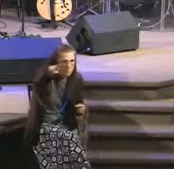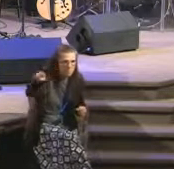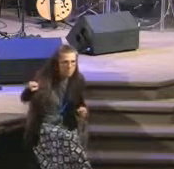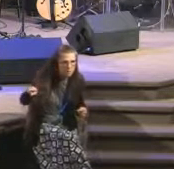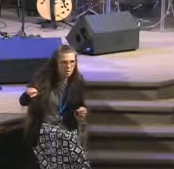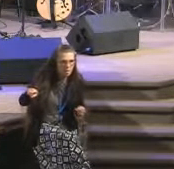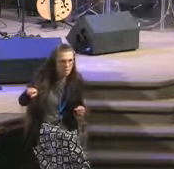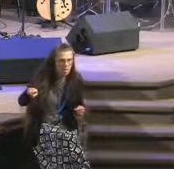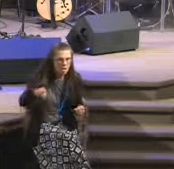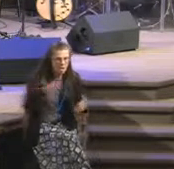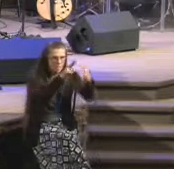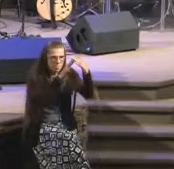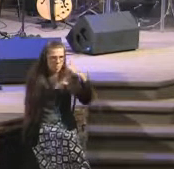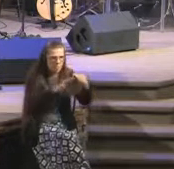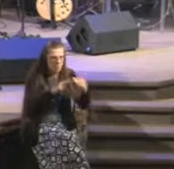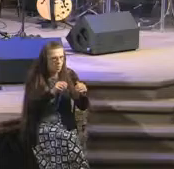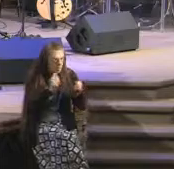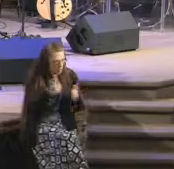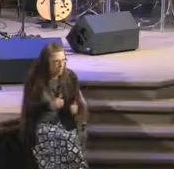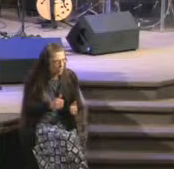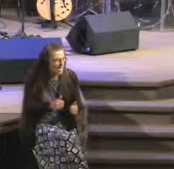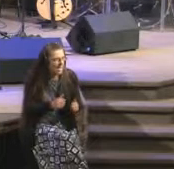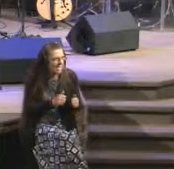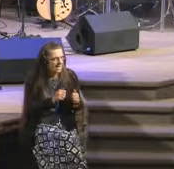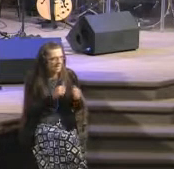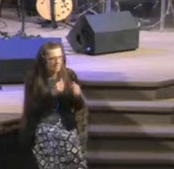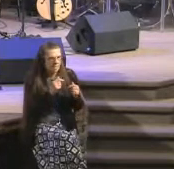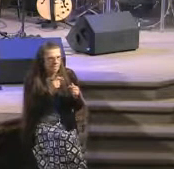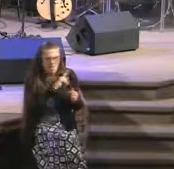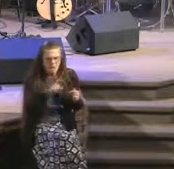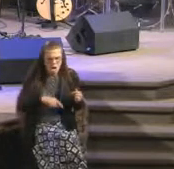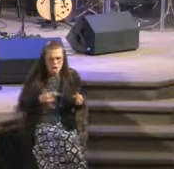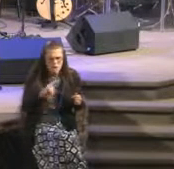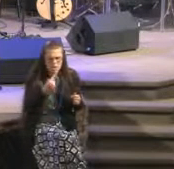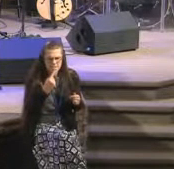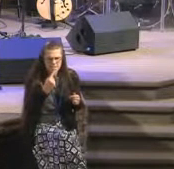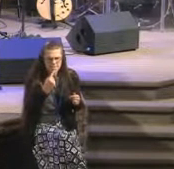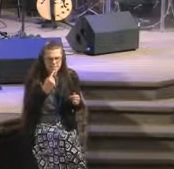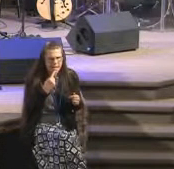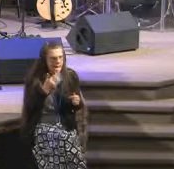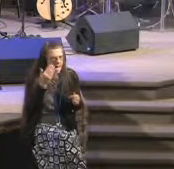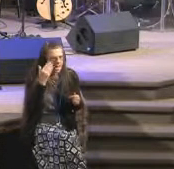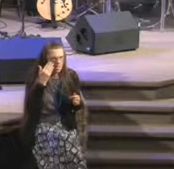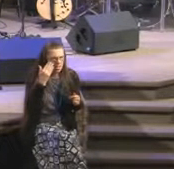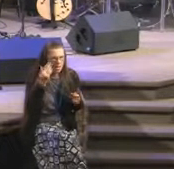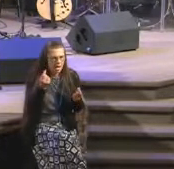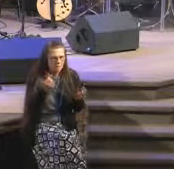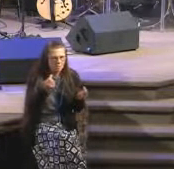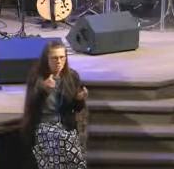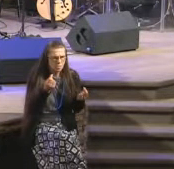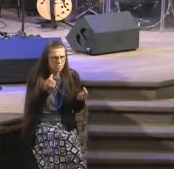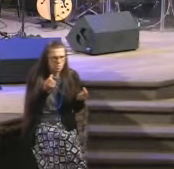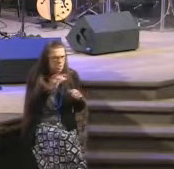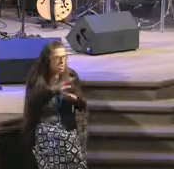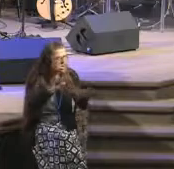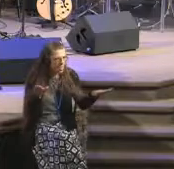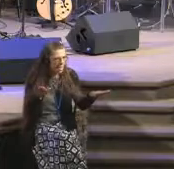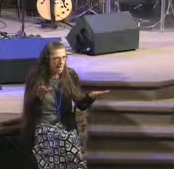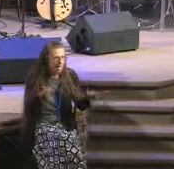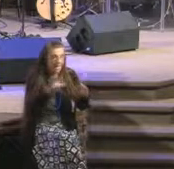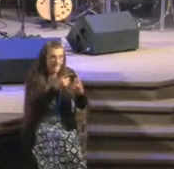The prophets who are able, where the Bible says, the Lord says, I do nothing except I first tell my people, the